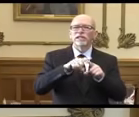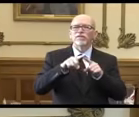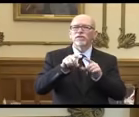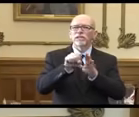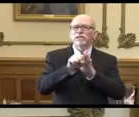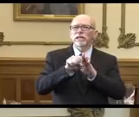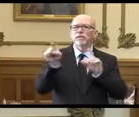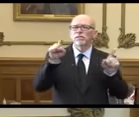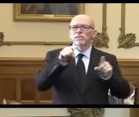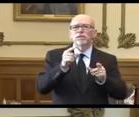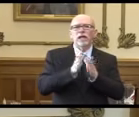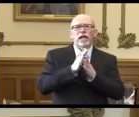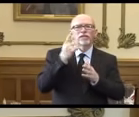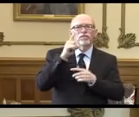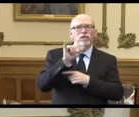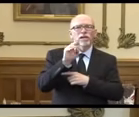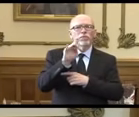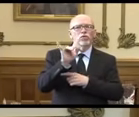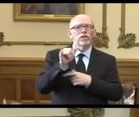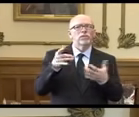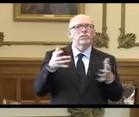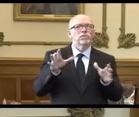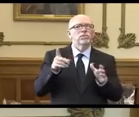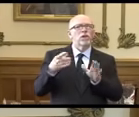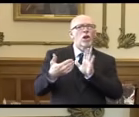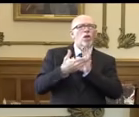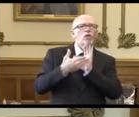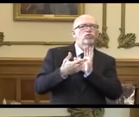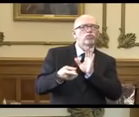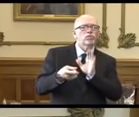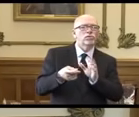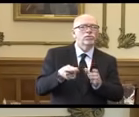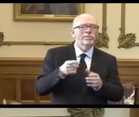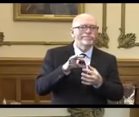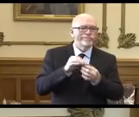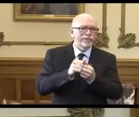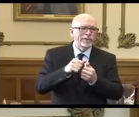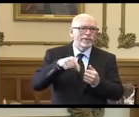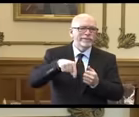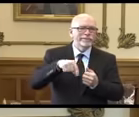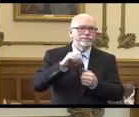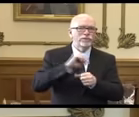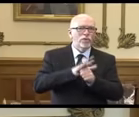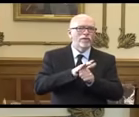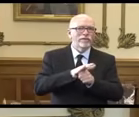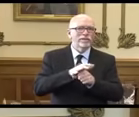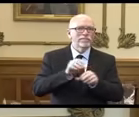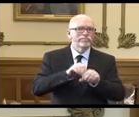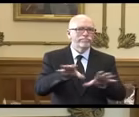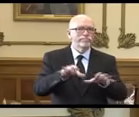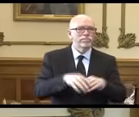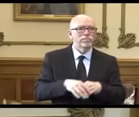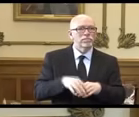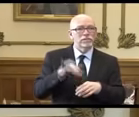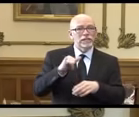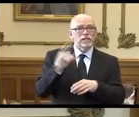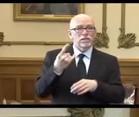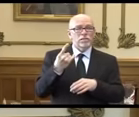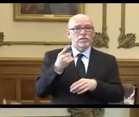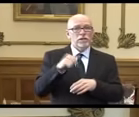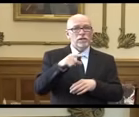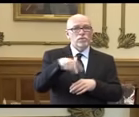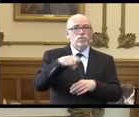states have asked for immunity from lawsuits amid this COVID-19 pandemic. Is that something that